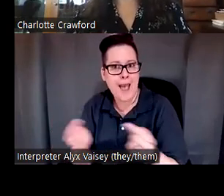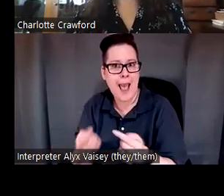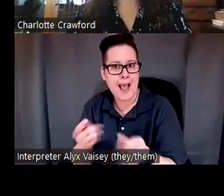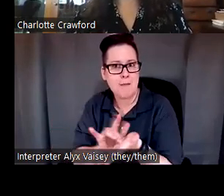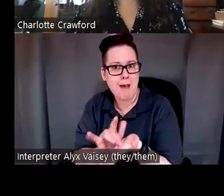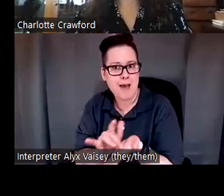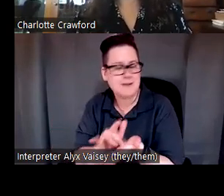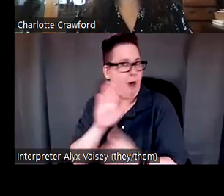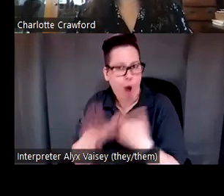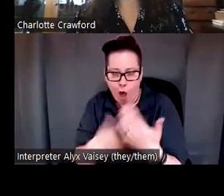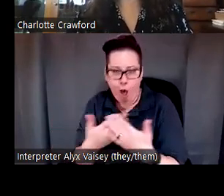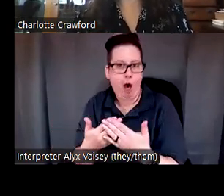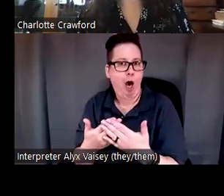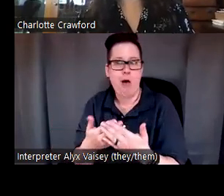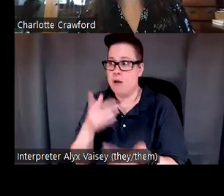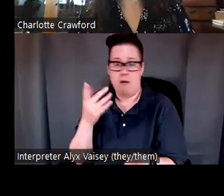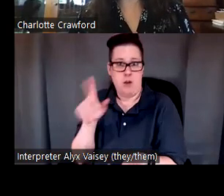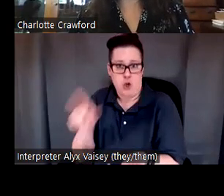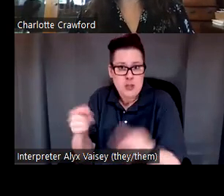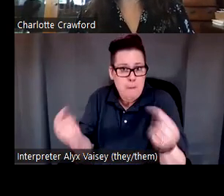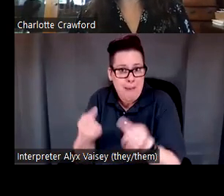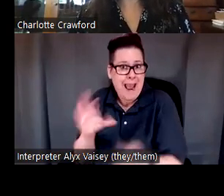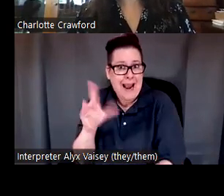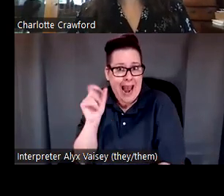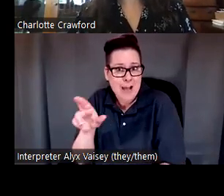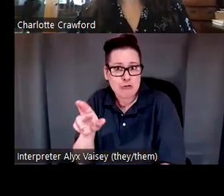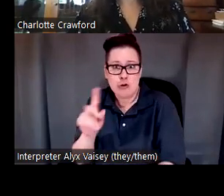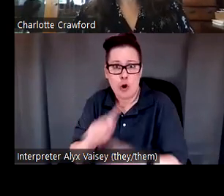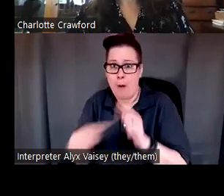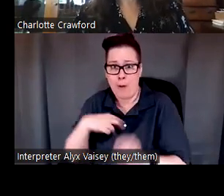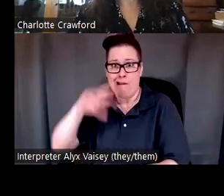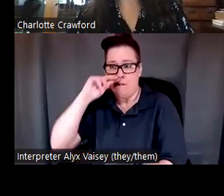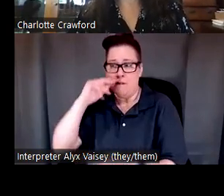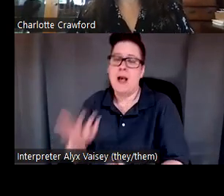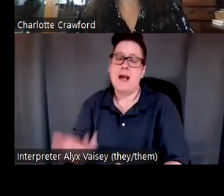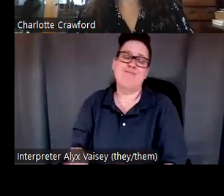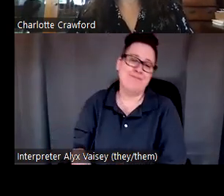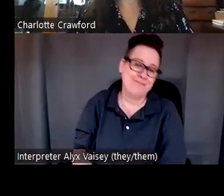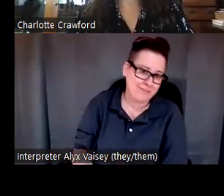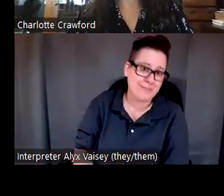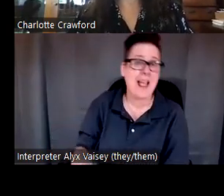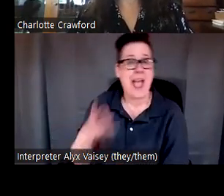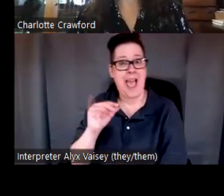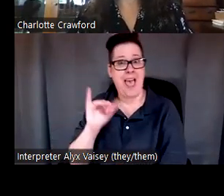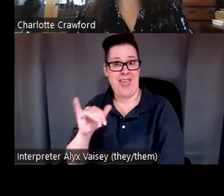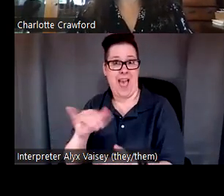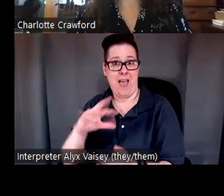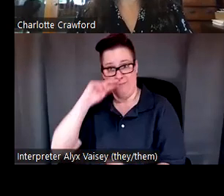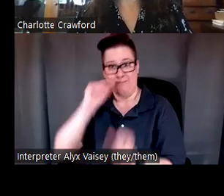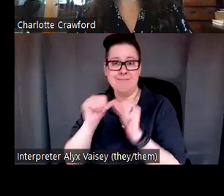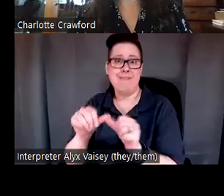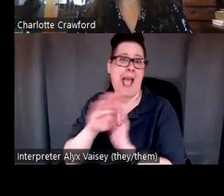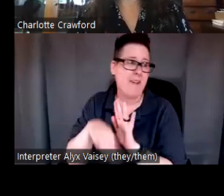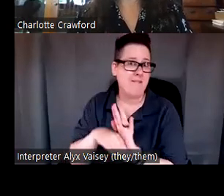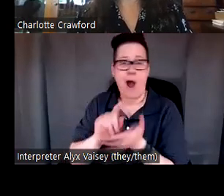the opioid that's supposed to help her with her pain. And again, it lasts 30 to 90 minutes. So now she's got the longest